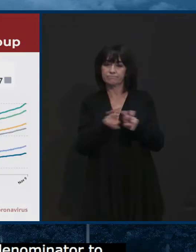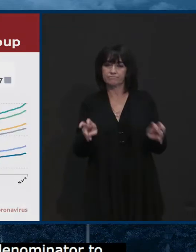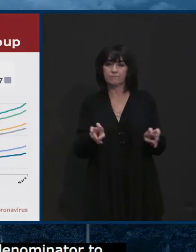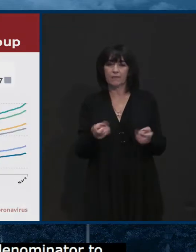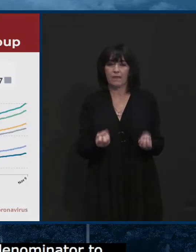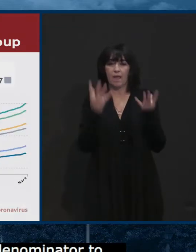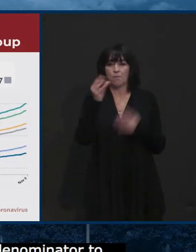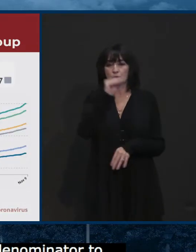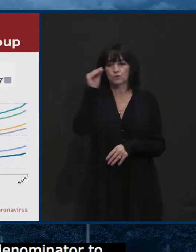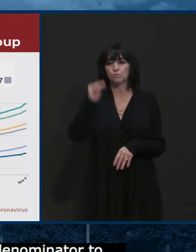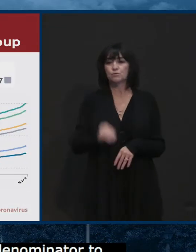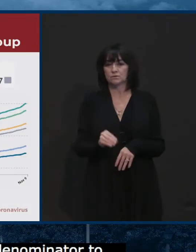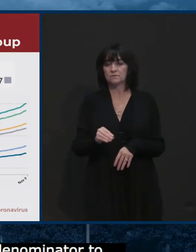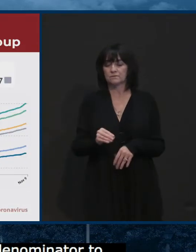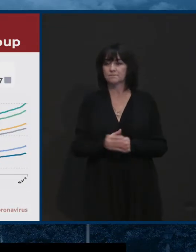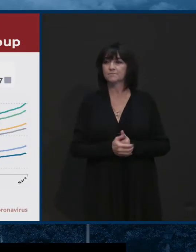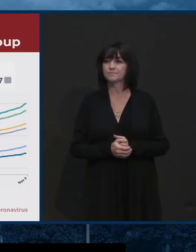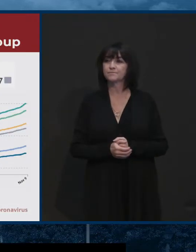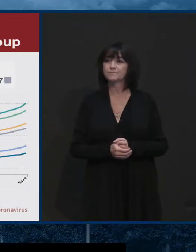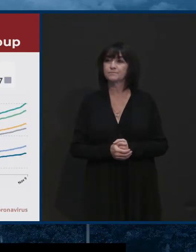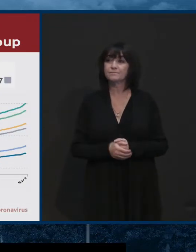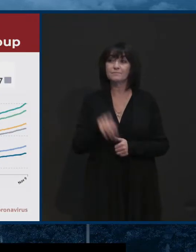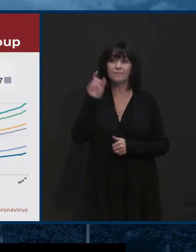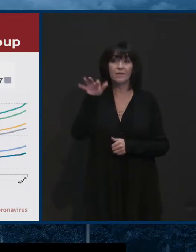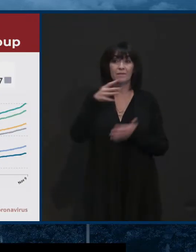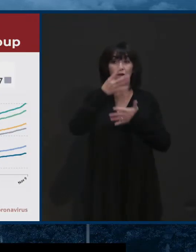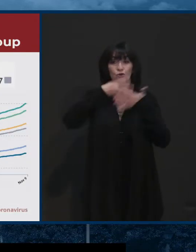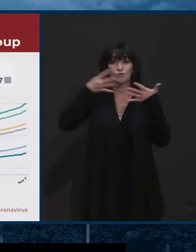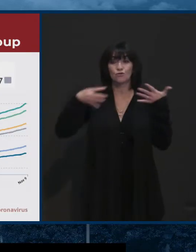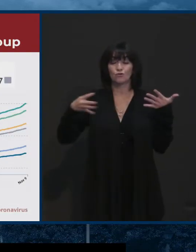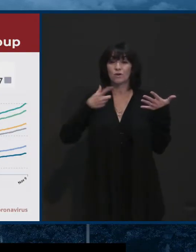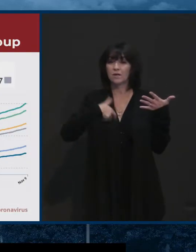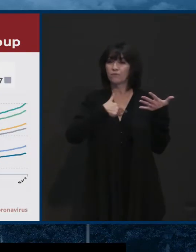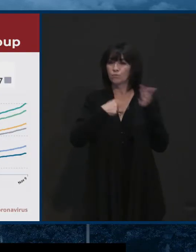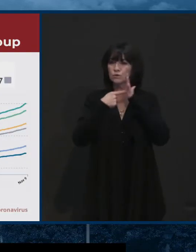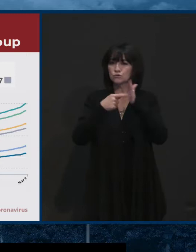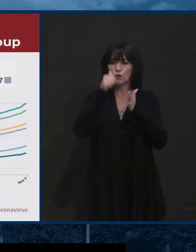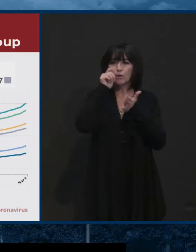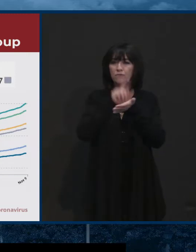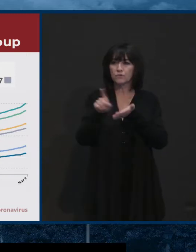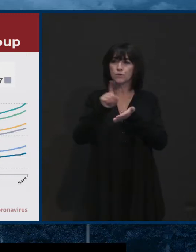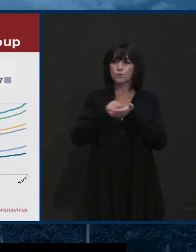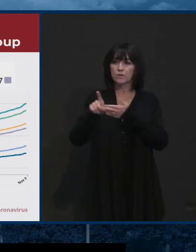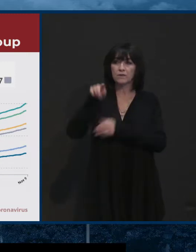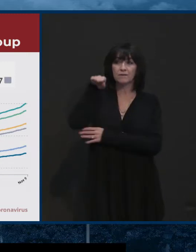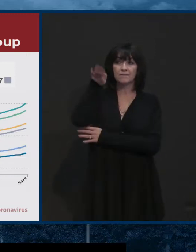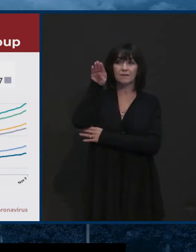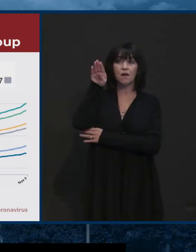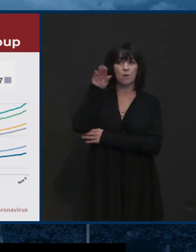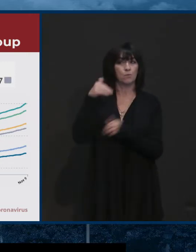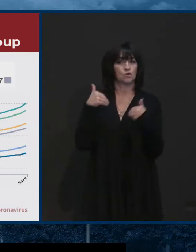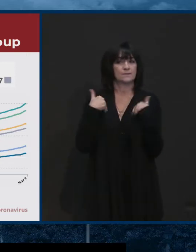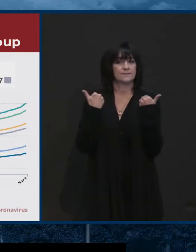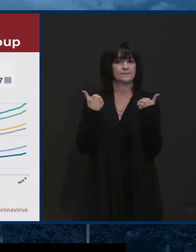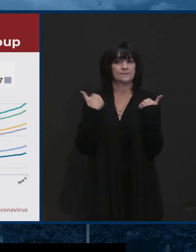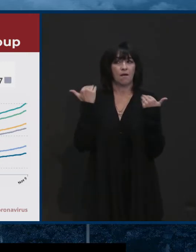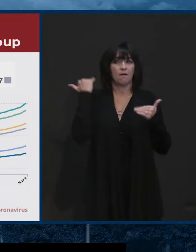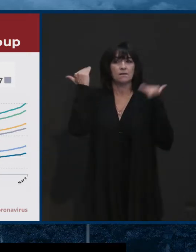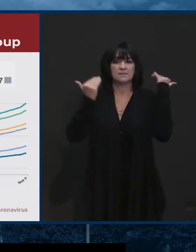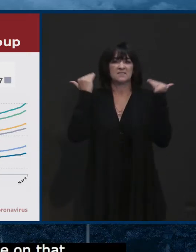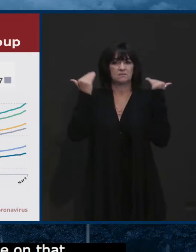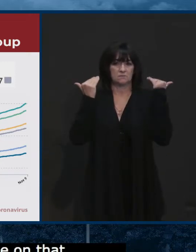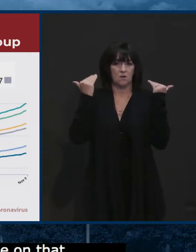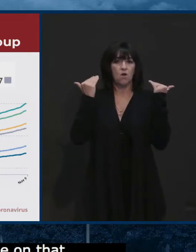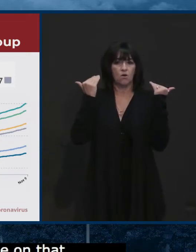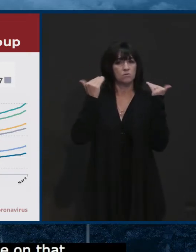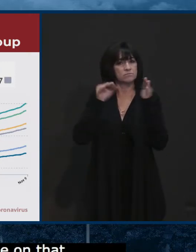So here's the graph we show each week, and you can see on that top line, which is the young adult line, ages 18